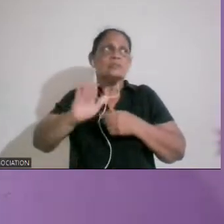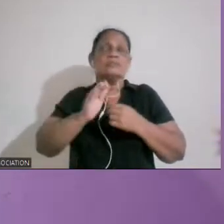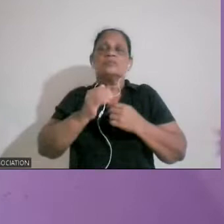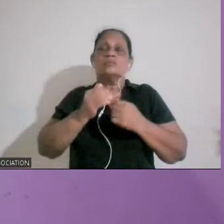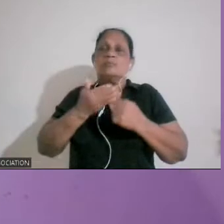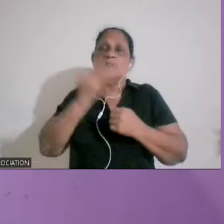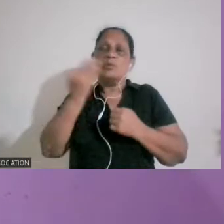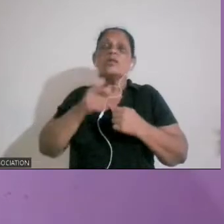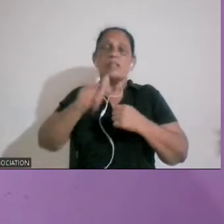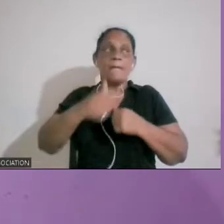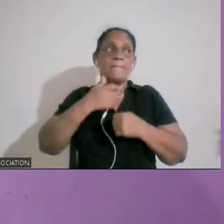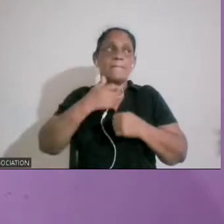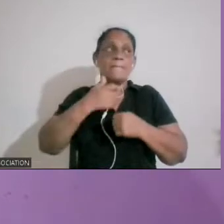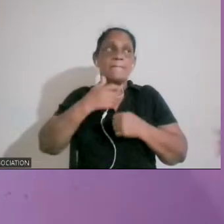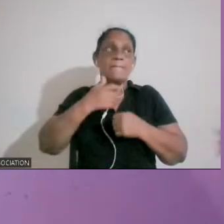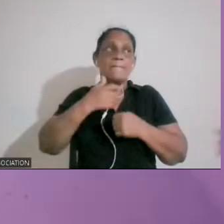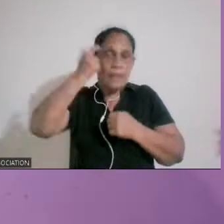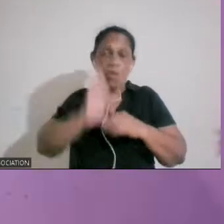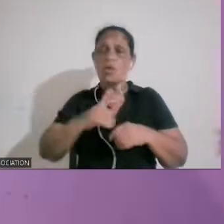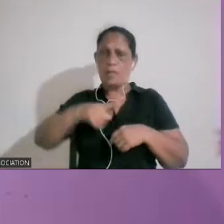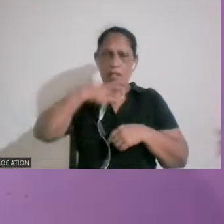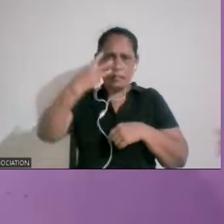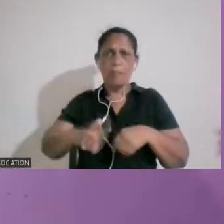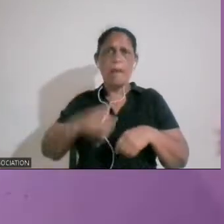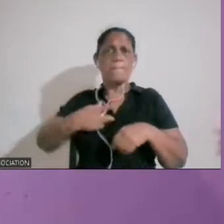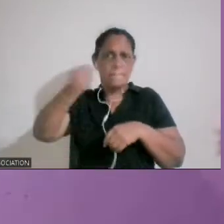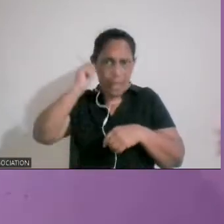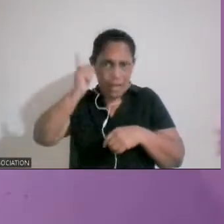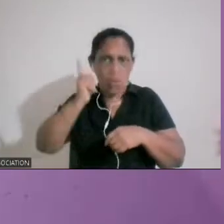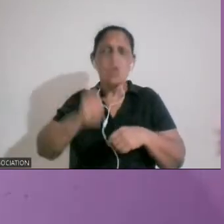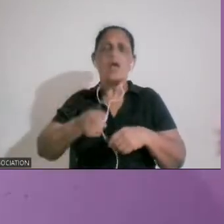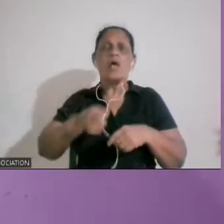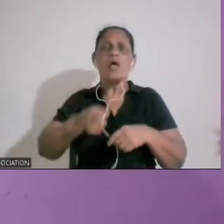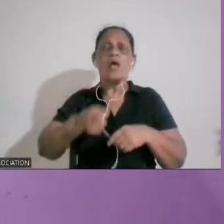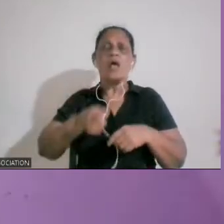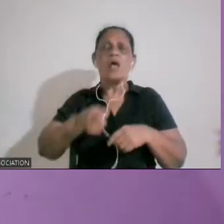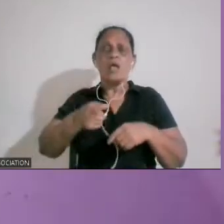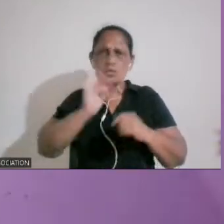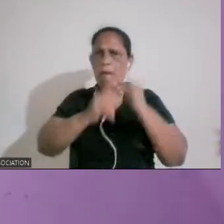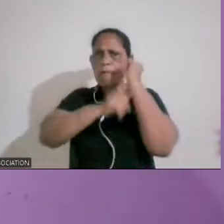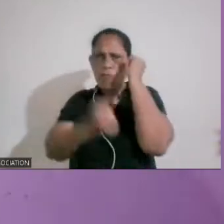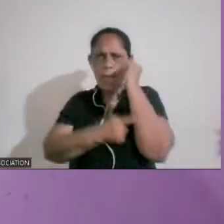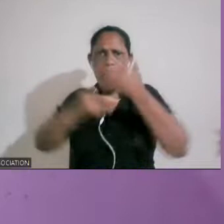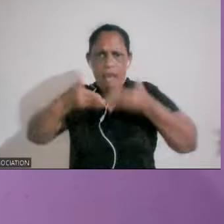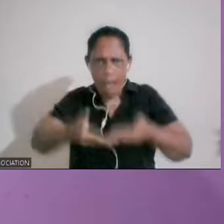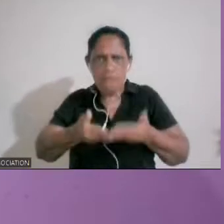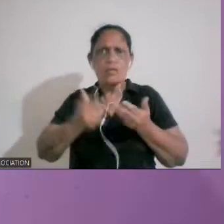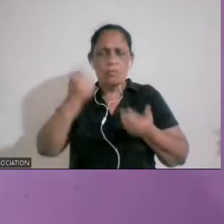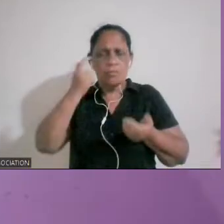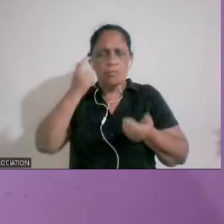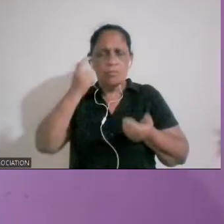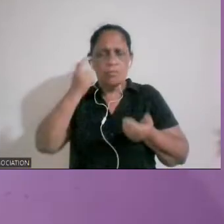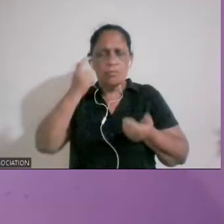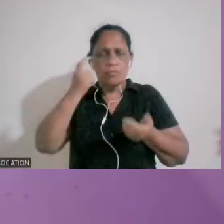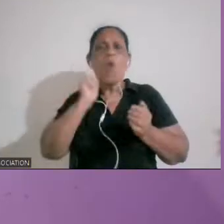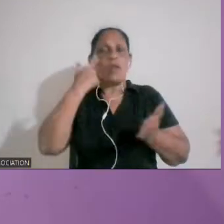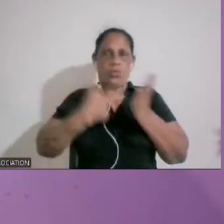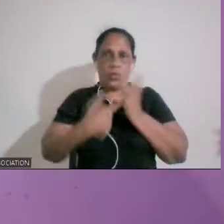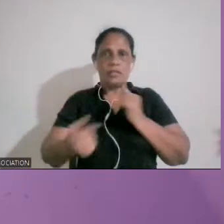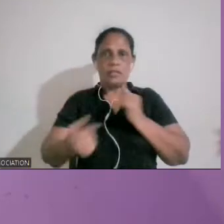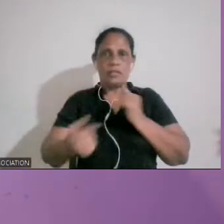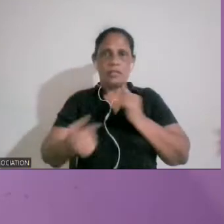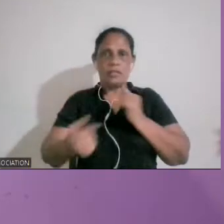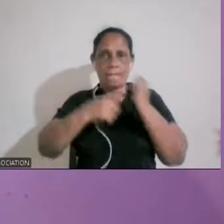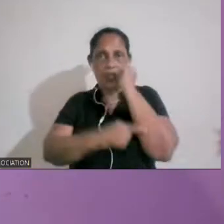affect your period regularity. Remember that if your period is delayed and if there's a chance that you could be pregnant, it's always important to do